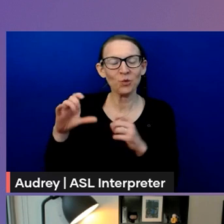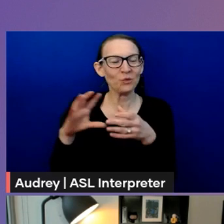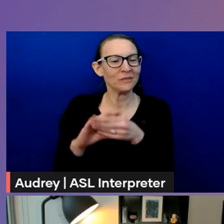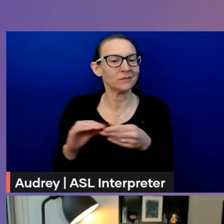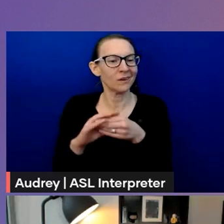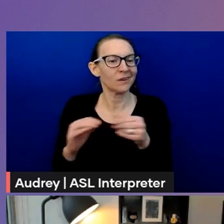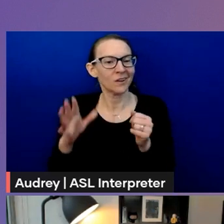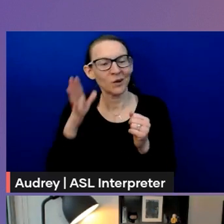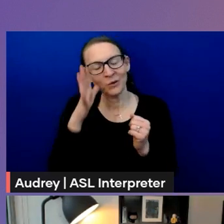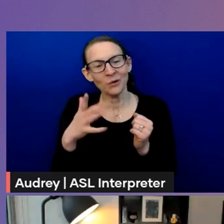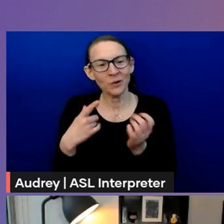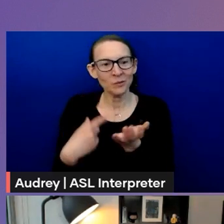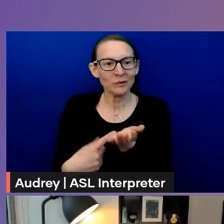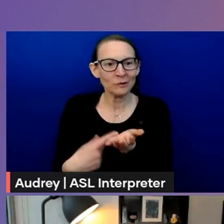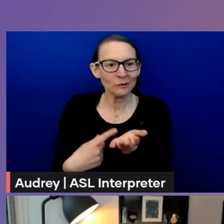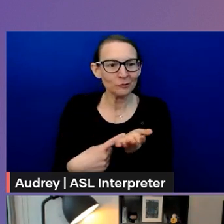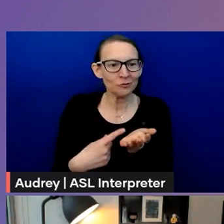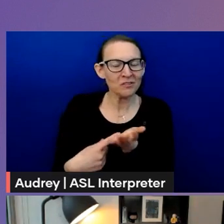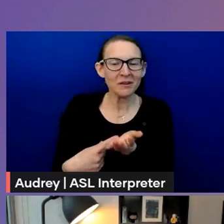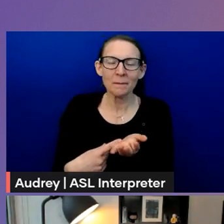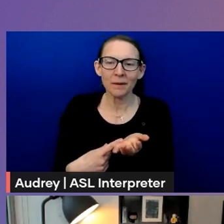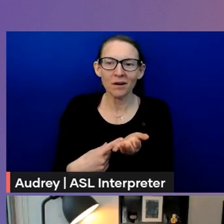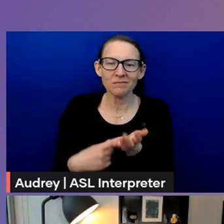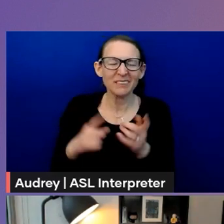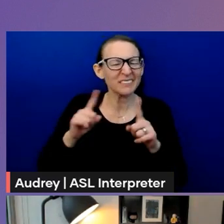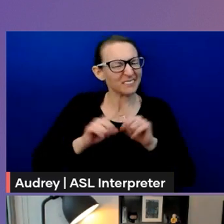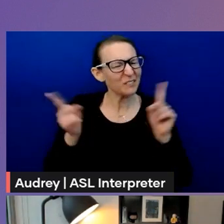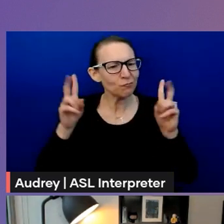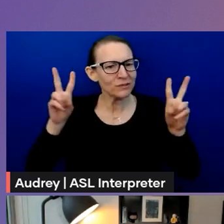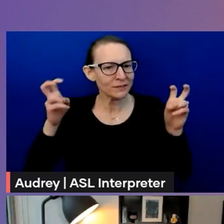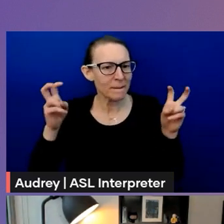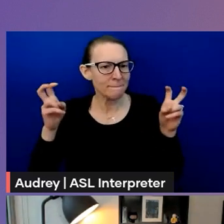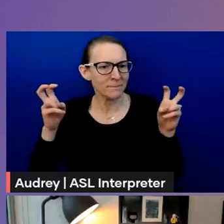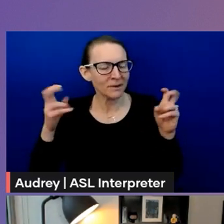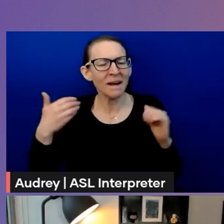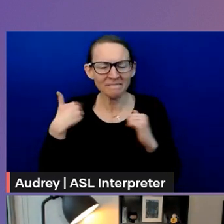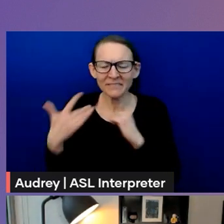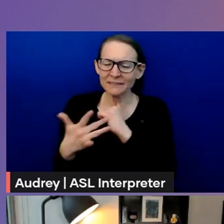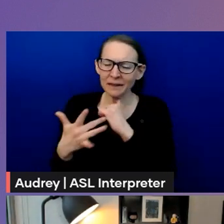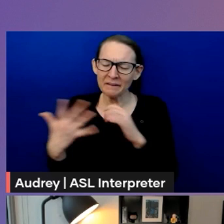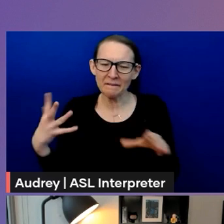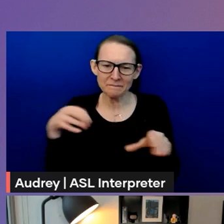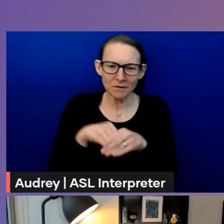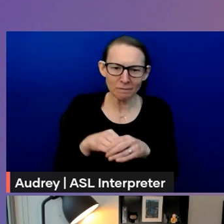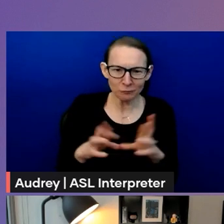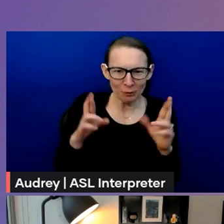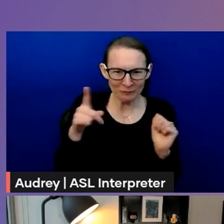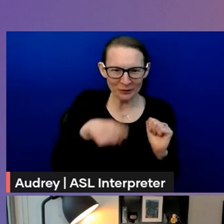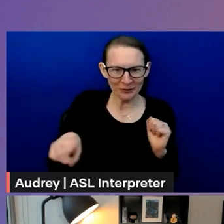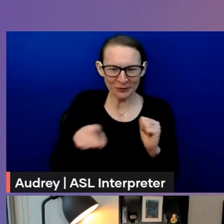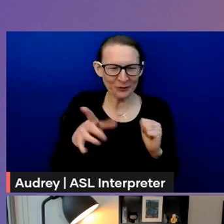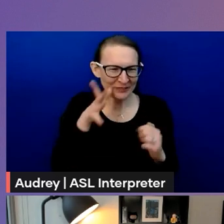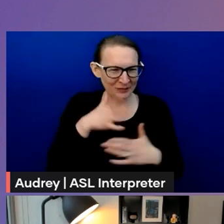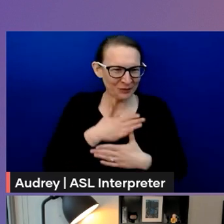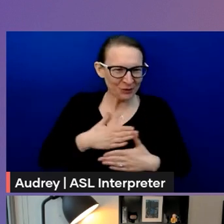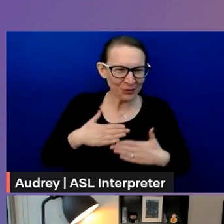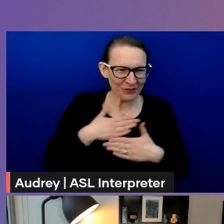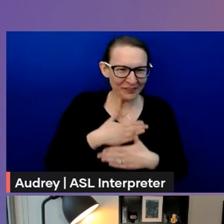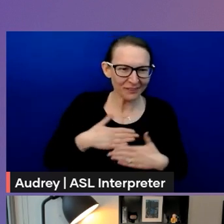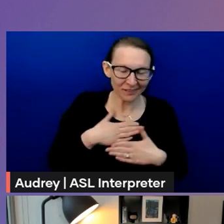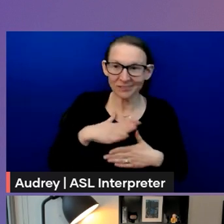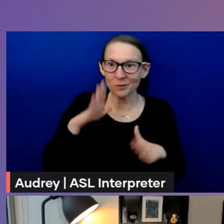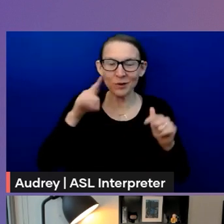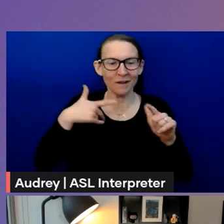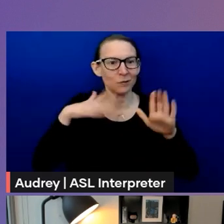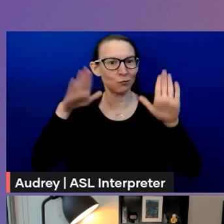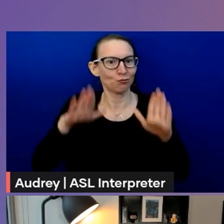talking about a kind of a different topic, and there's tech involved here. So hopefully you all can enjoy it. I hope you have had a great Hashi